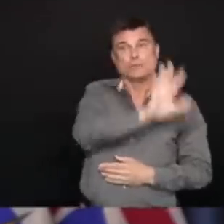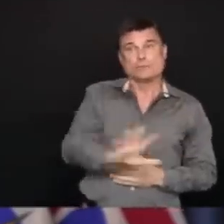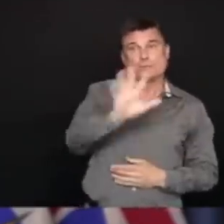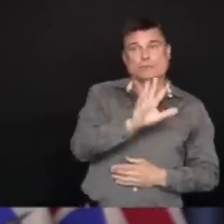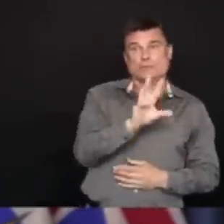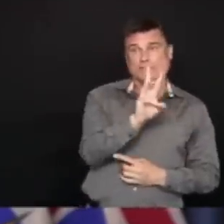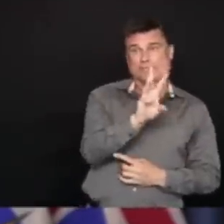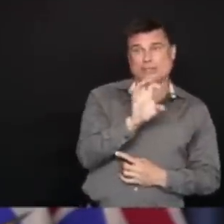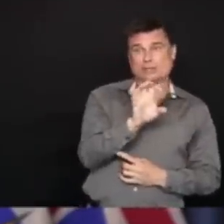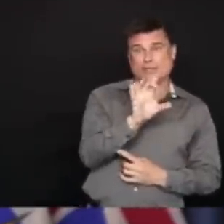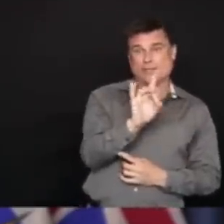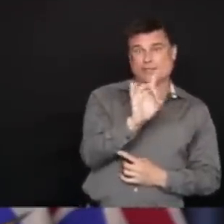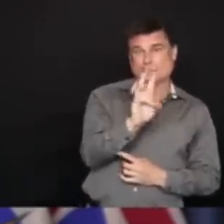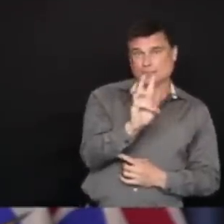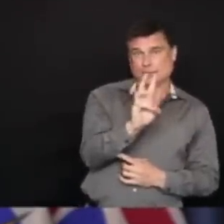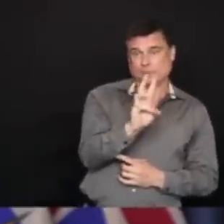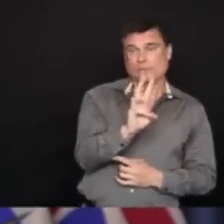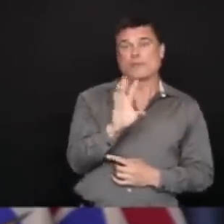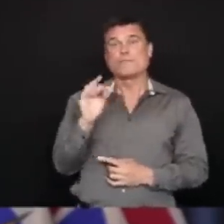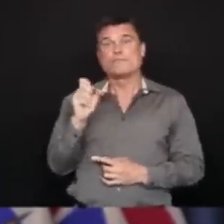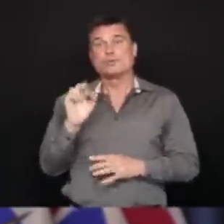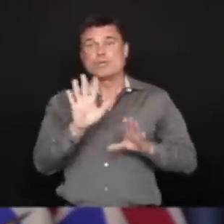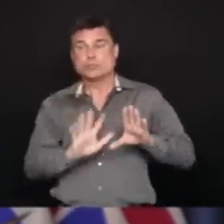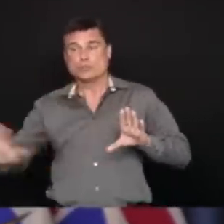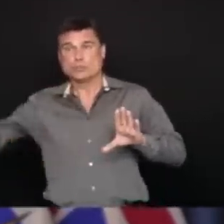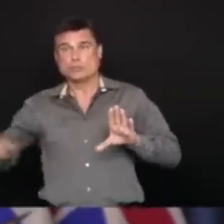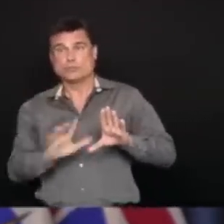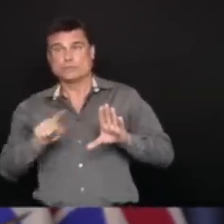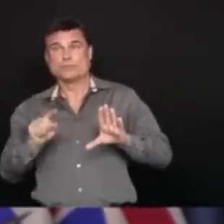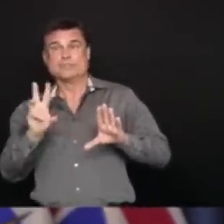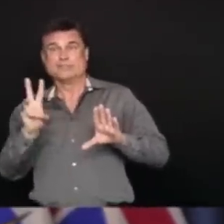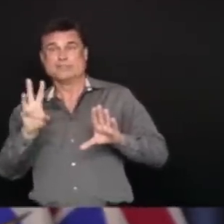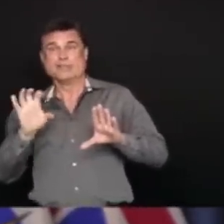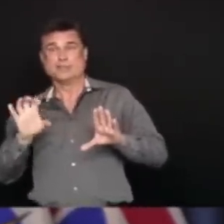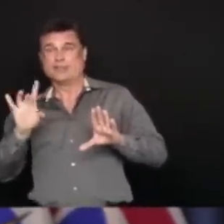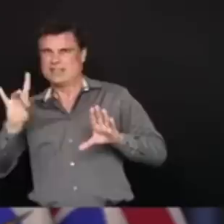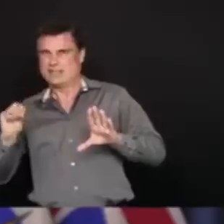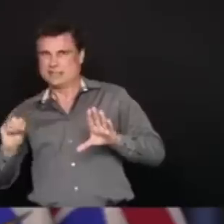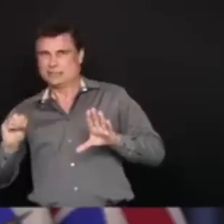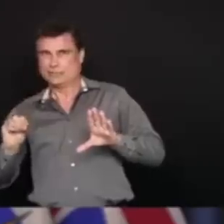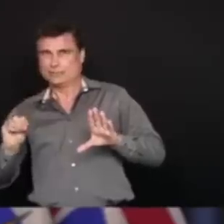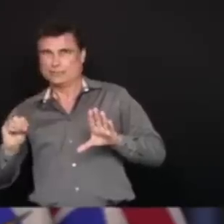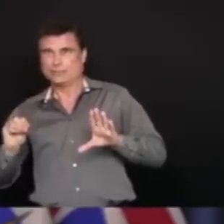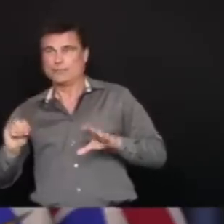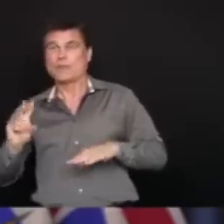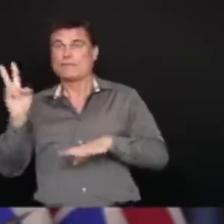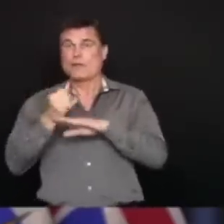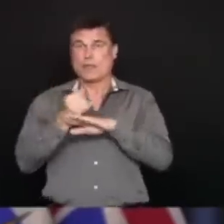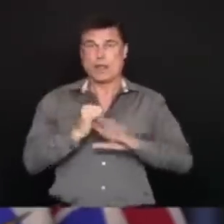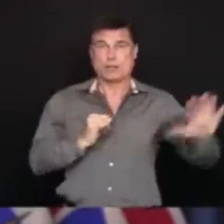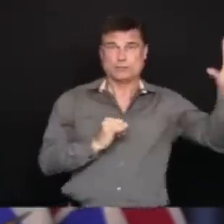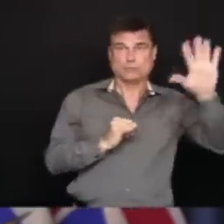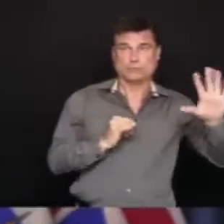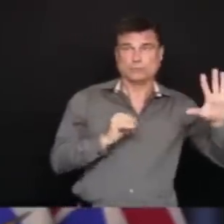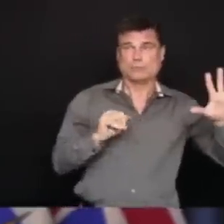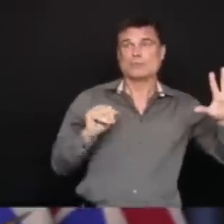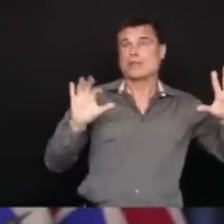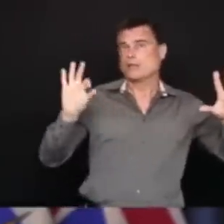Coastal Health Region, 680 in the Fraser Health Region, 97 people on Vancouver Island